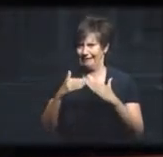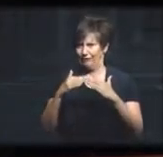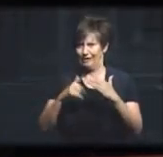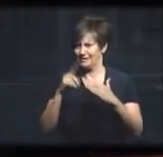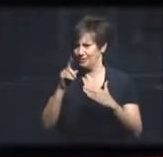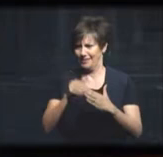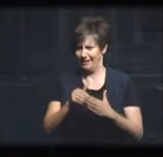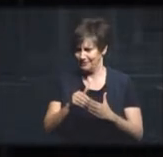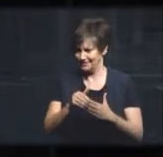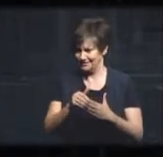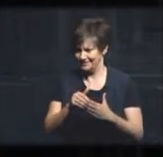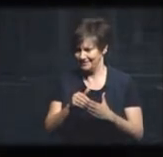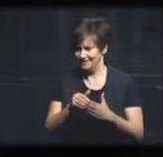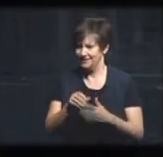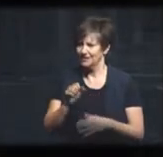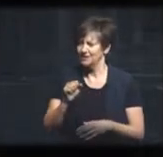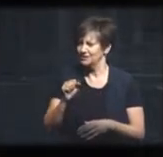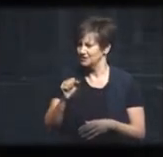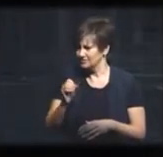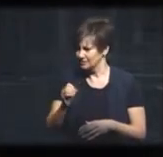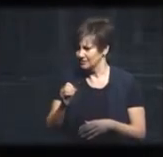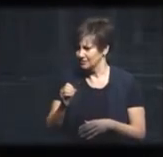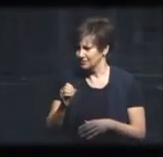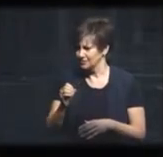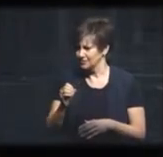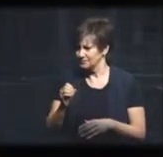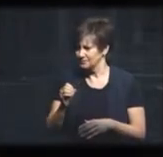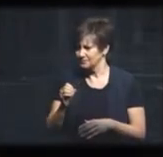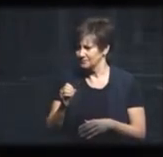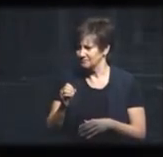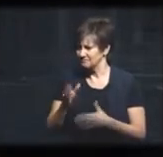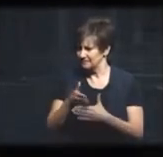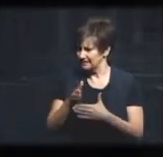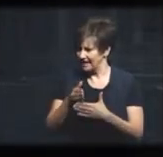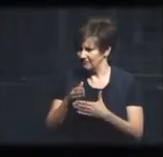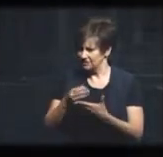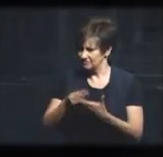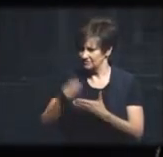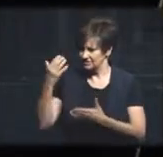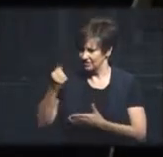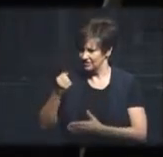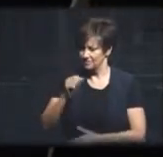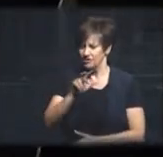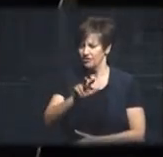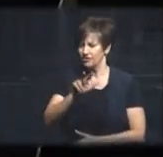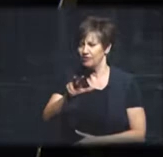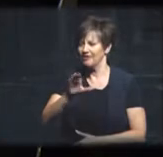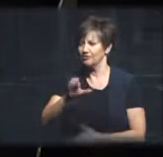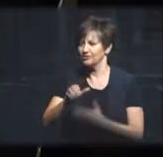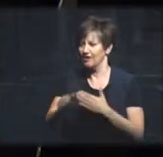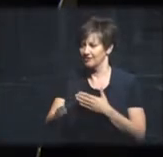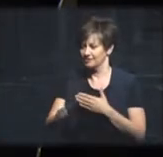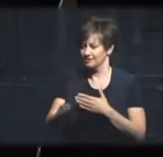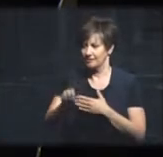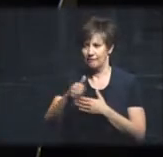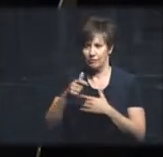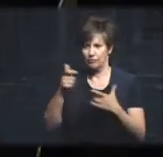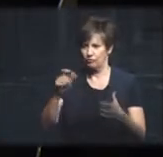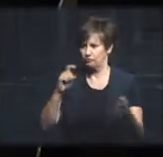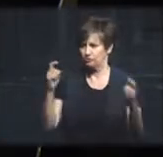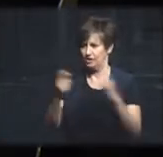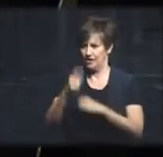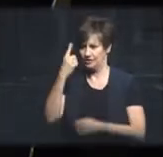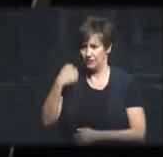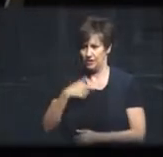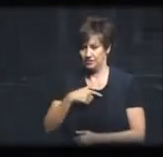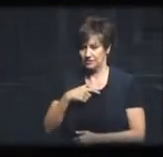anymore. And so the average scholarship size, $3,300. Another huge change for us